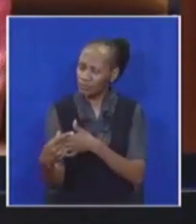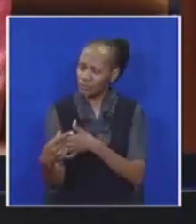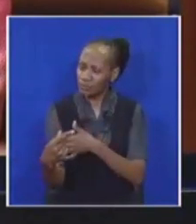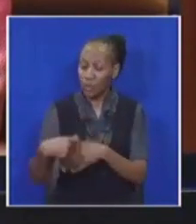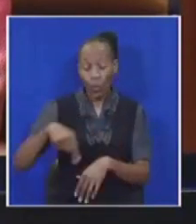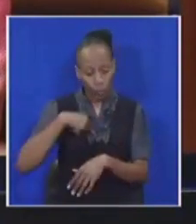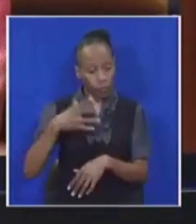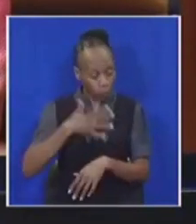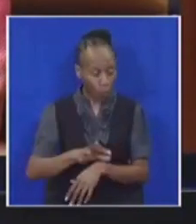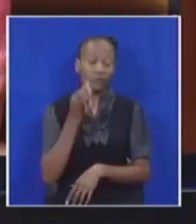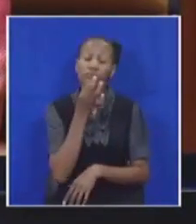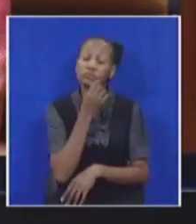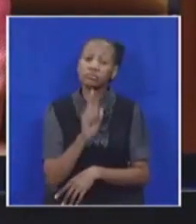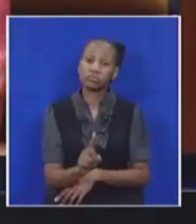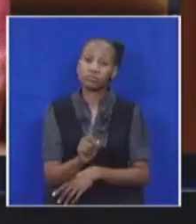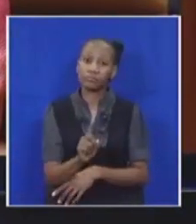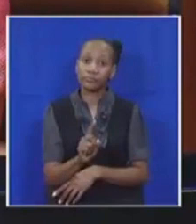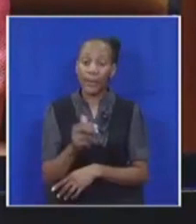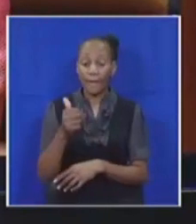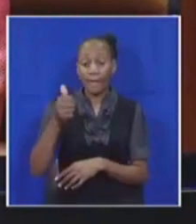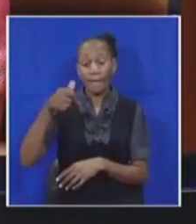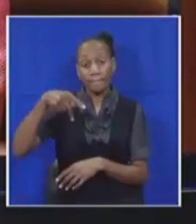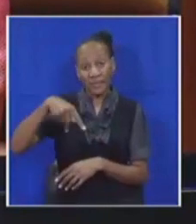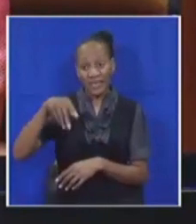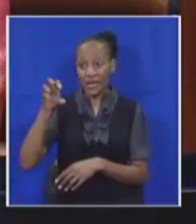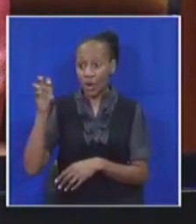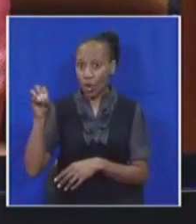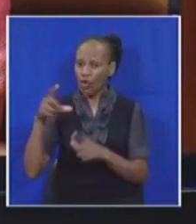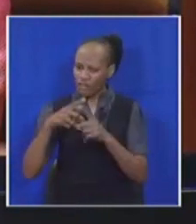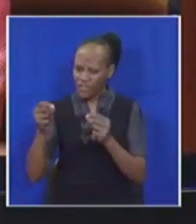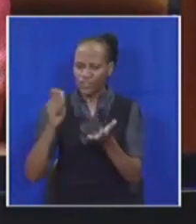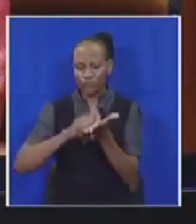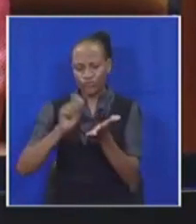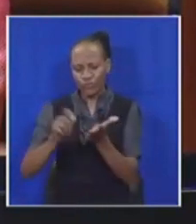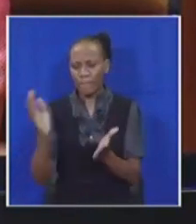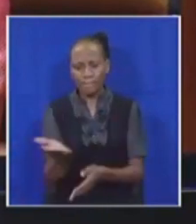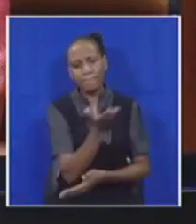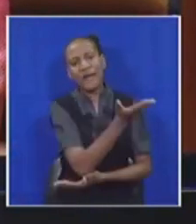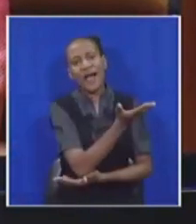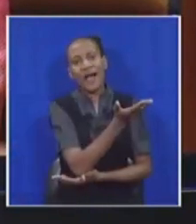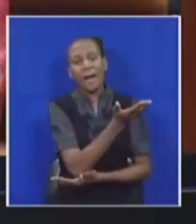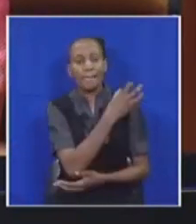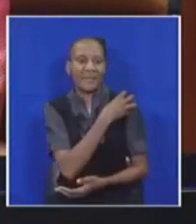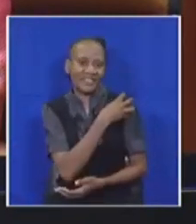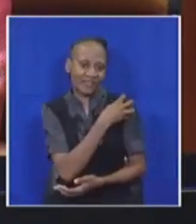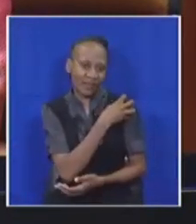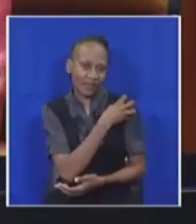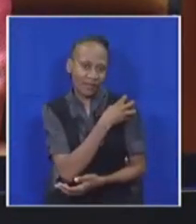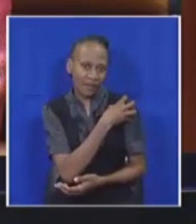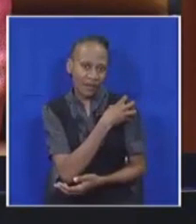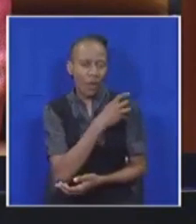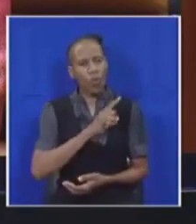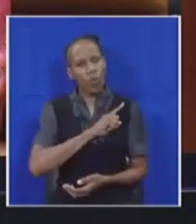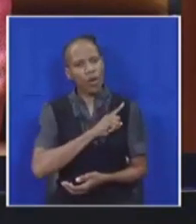we wish to indicate that the presiding officers have written to the Minister of Defence and Military Veterans with a view